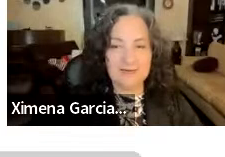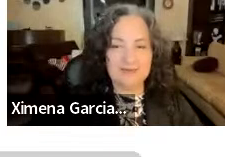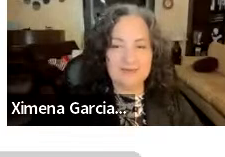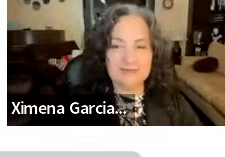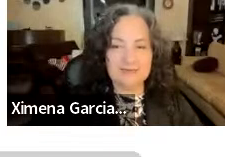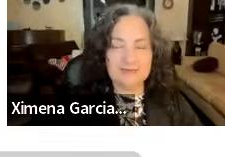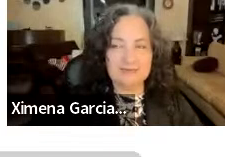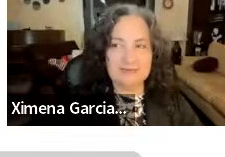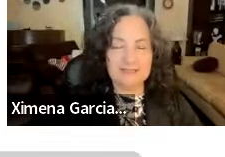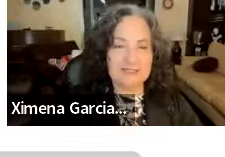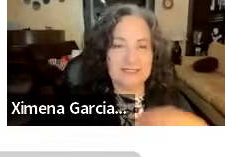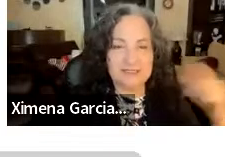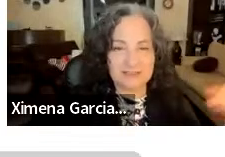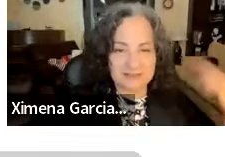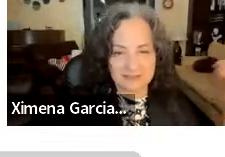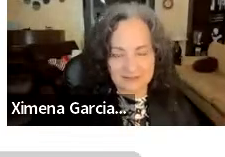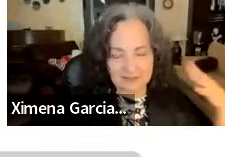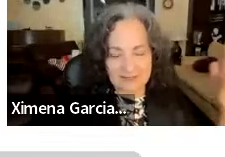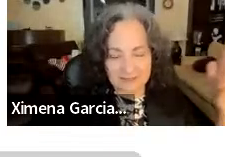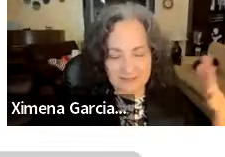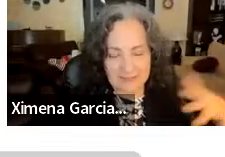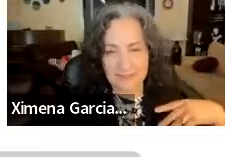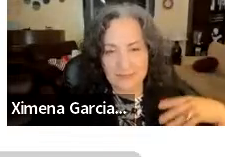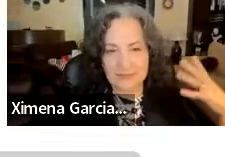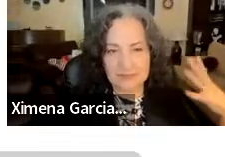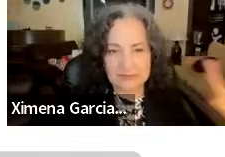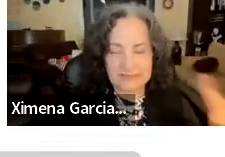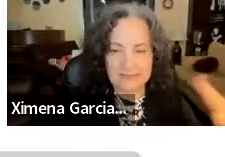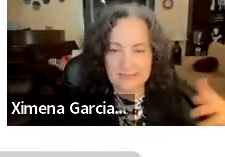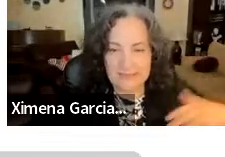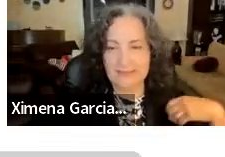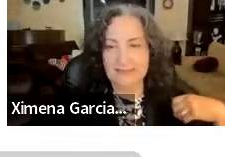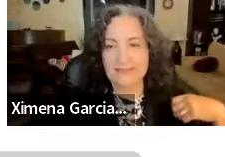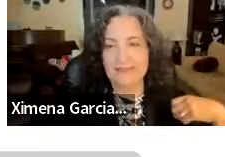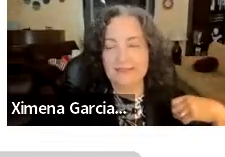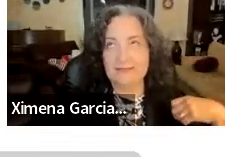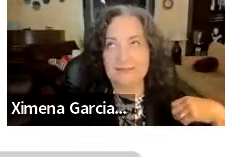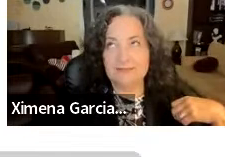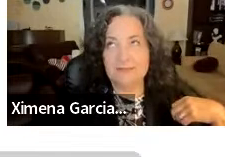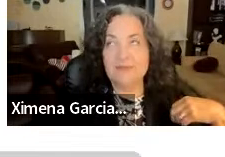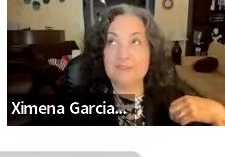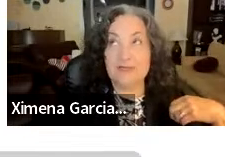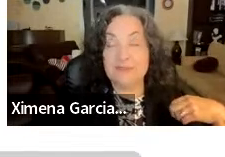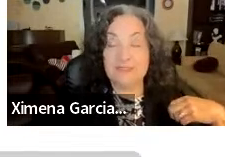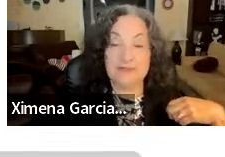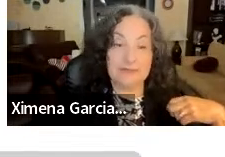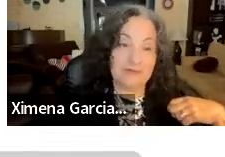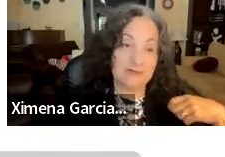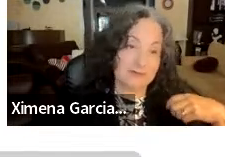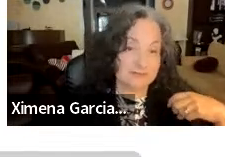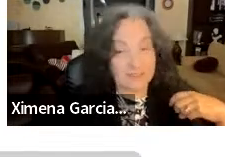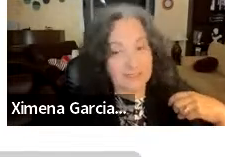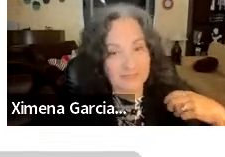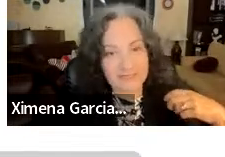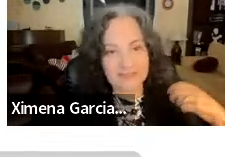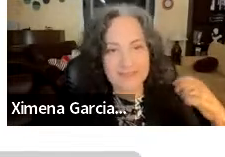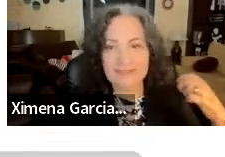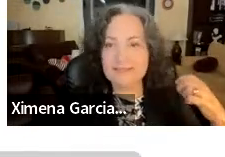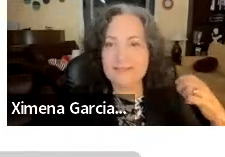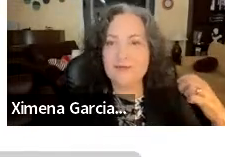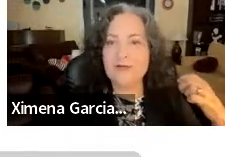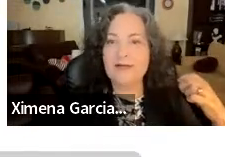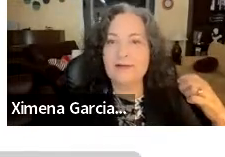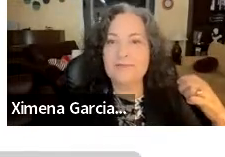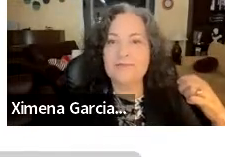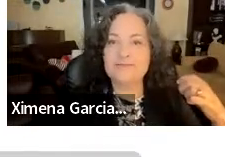see how it changes, as we get the new booster and see people's appetite for getting